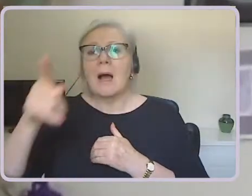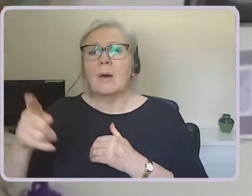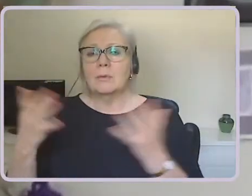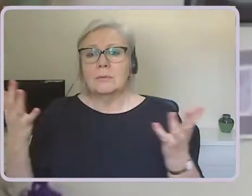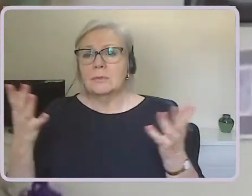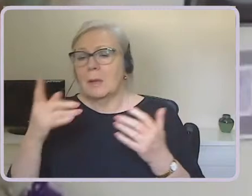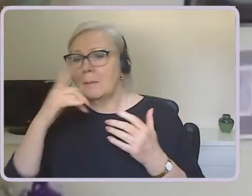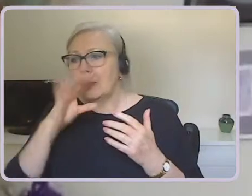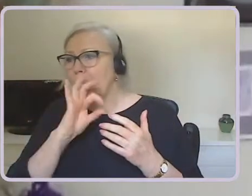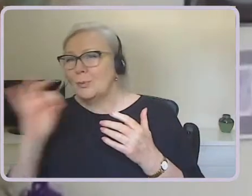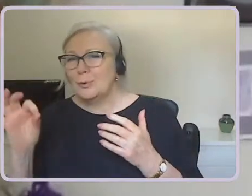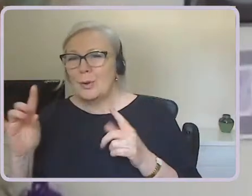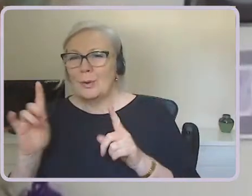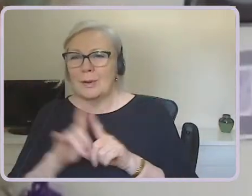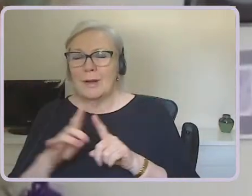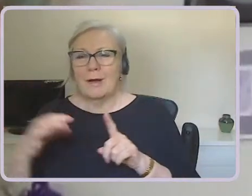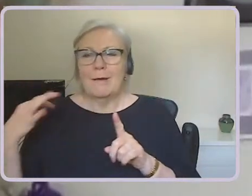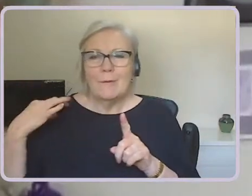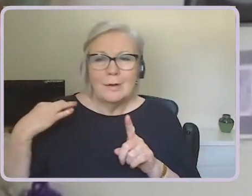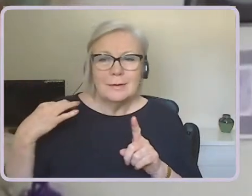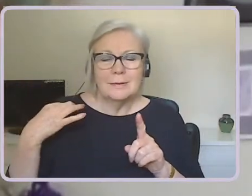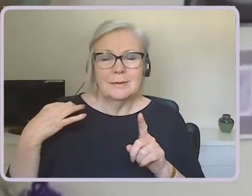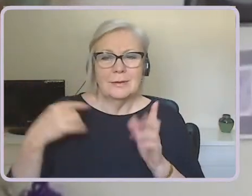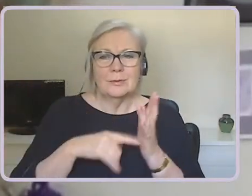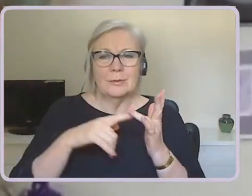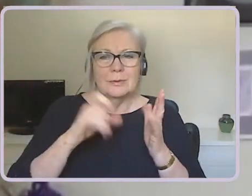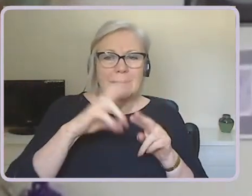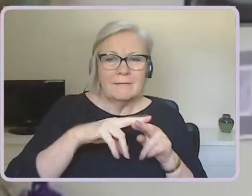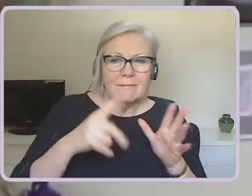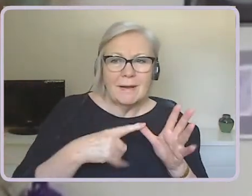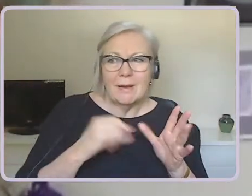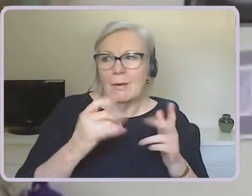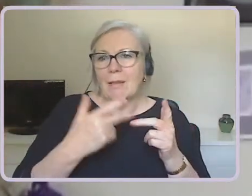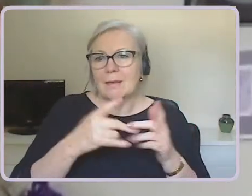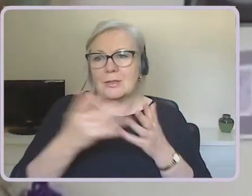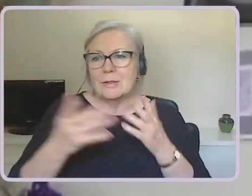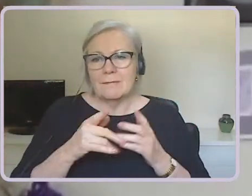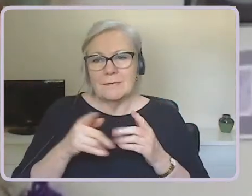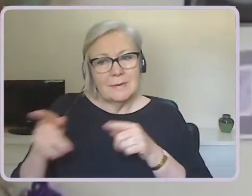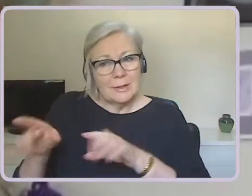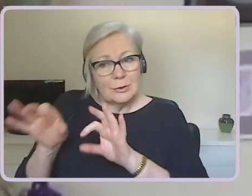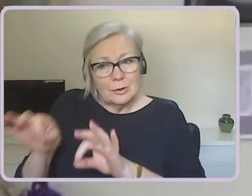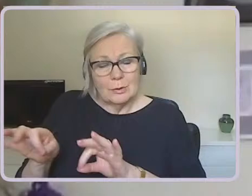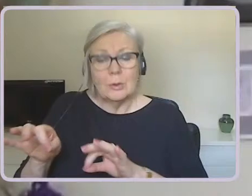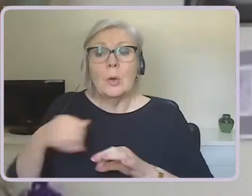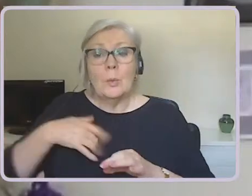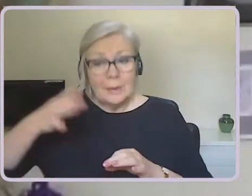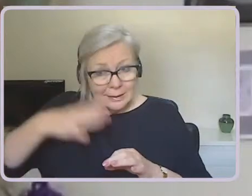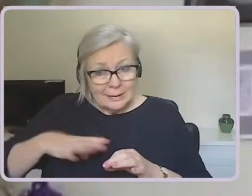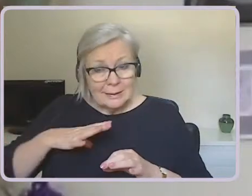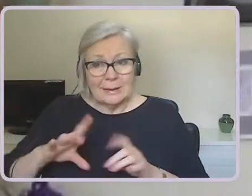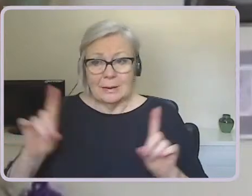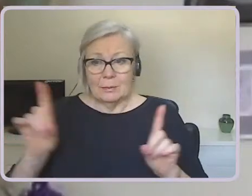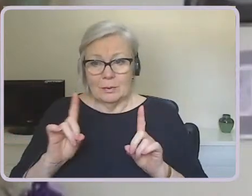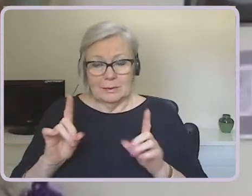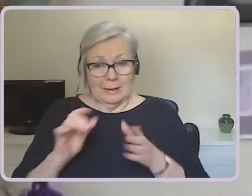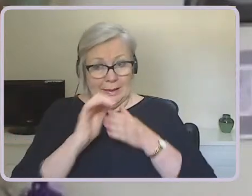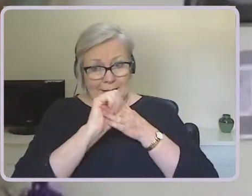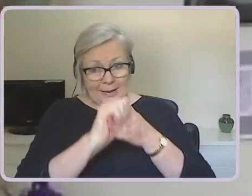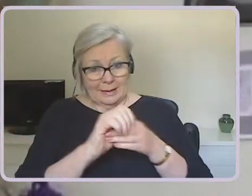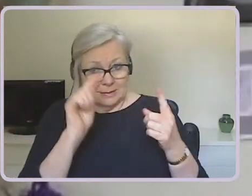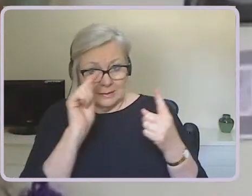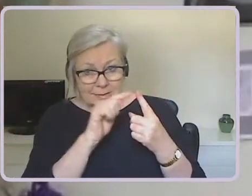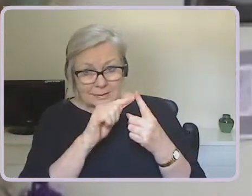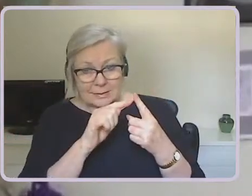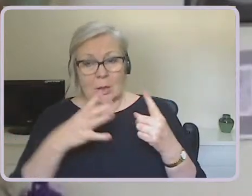with our CFA and other services. So we need leadership so we're not forgotten. We need to be in the room. We